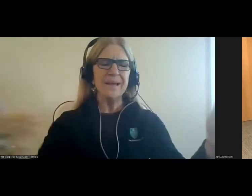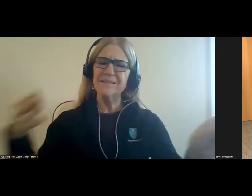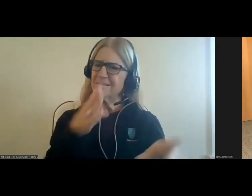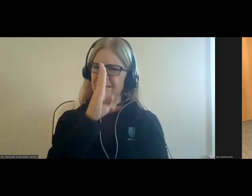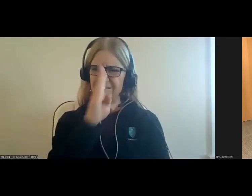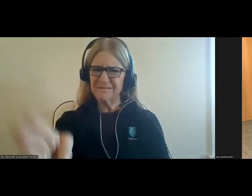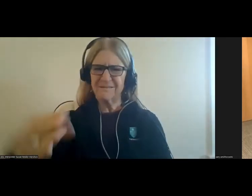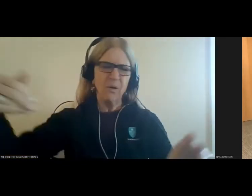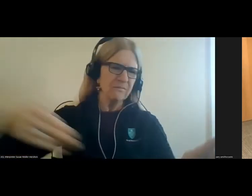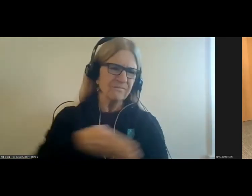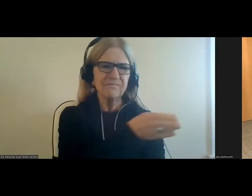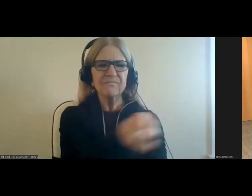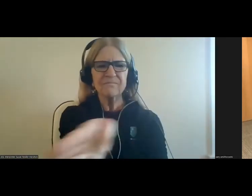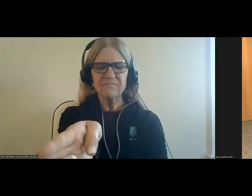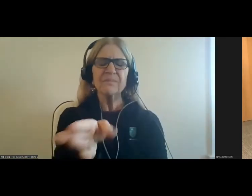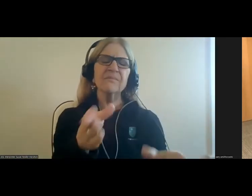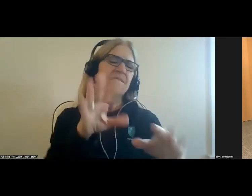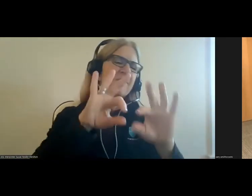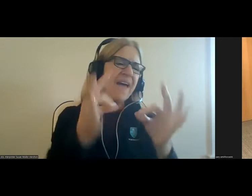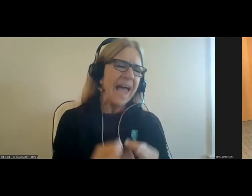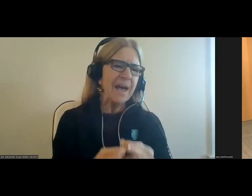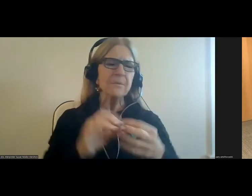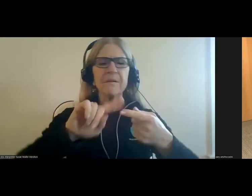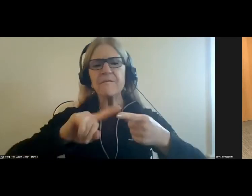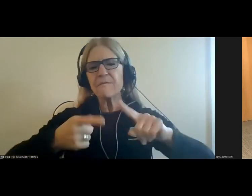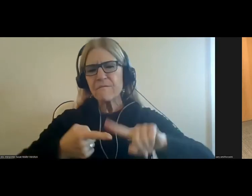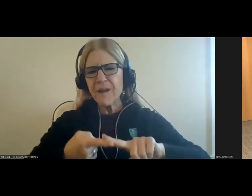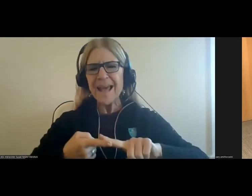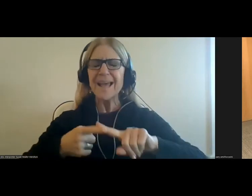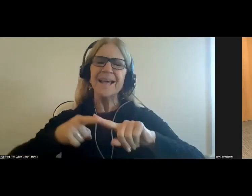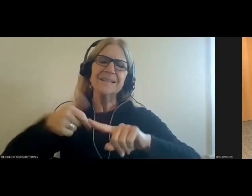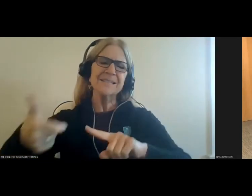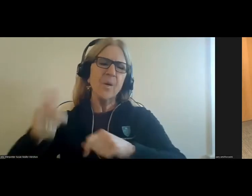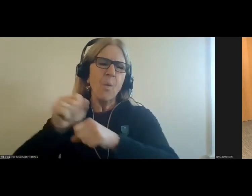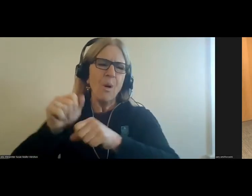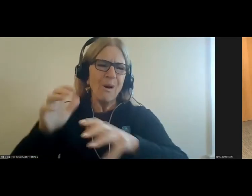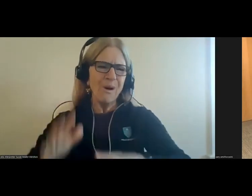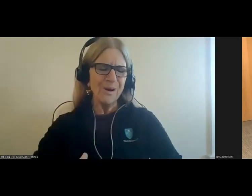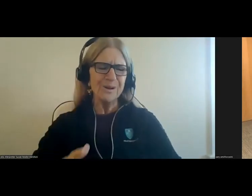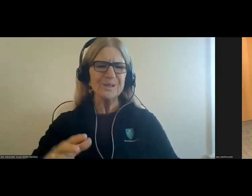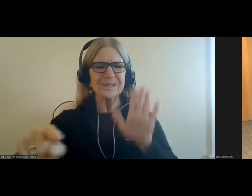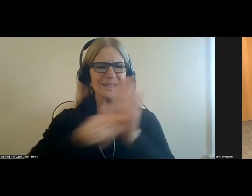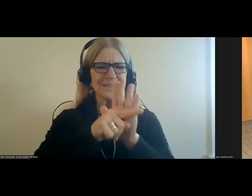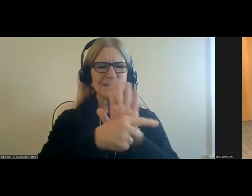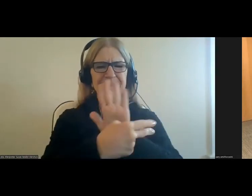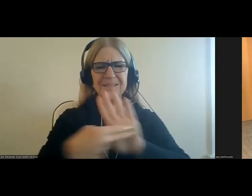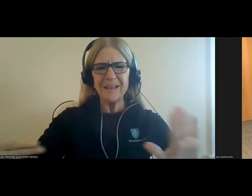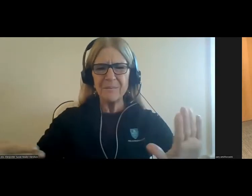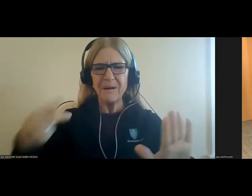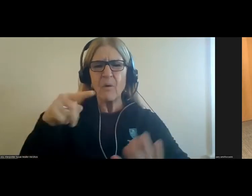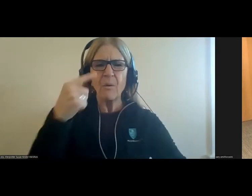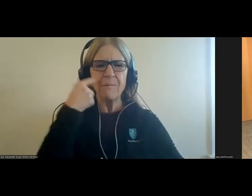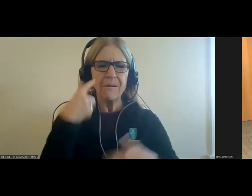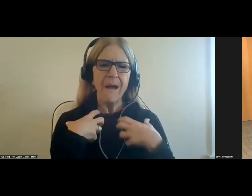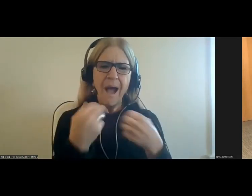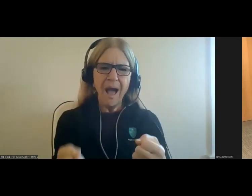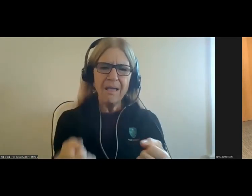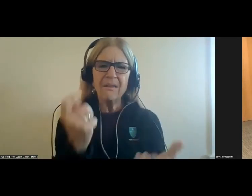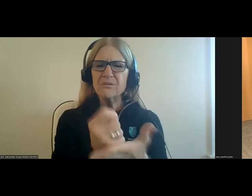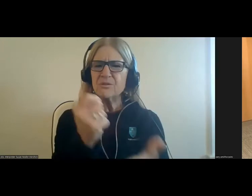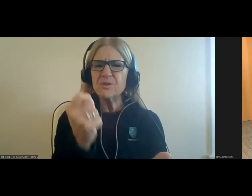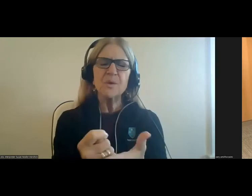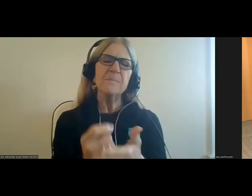through family, friends, or co-workers. The stigma around mental health and treatment has